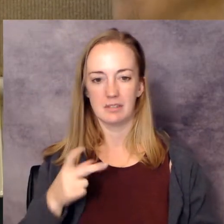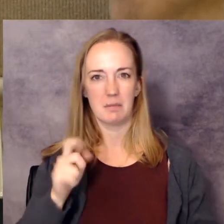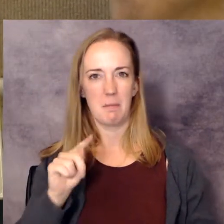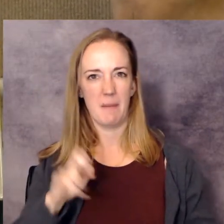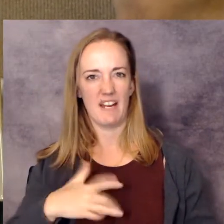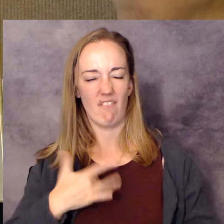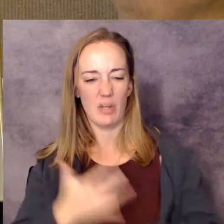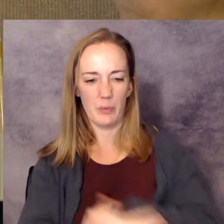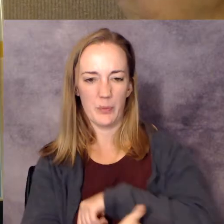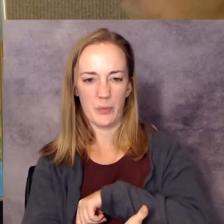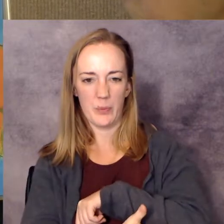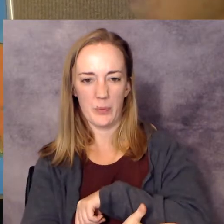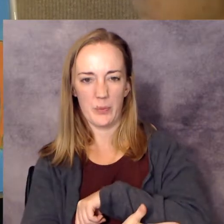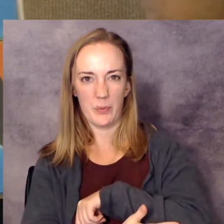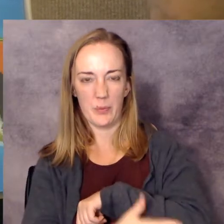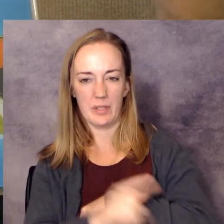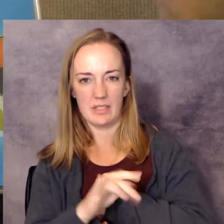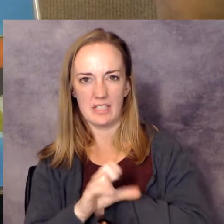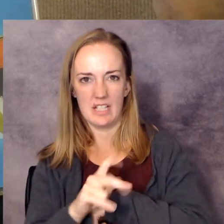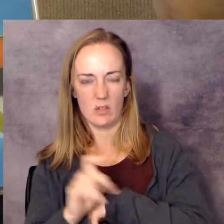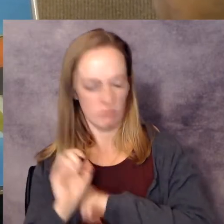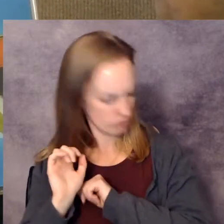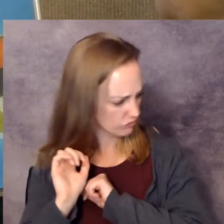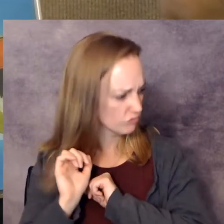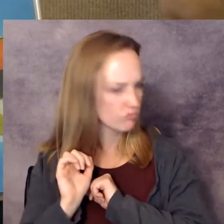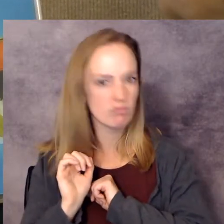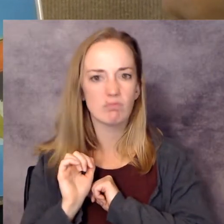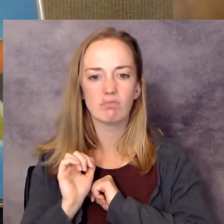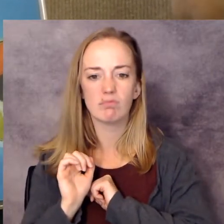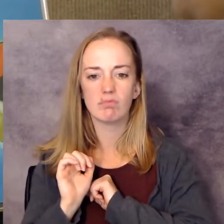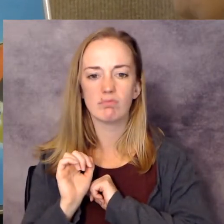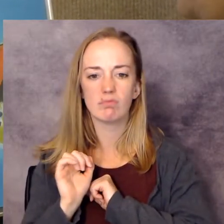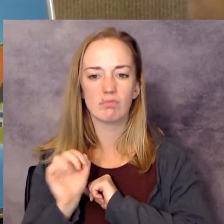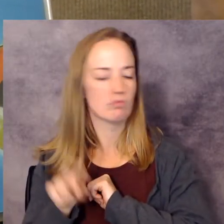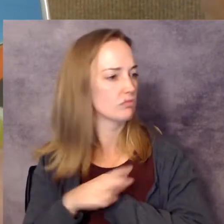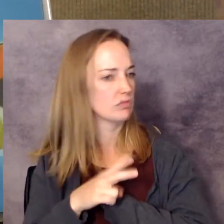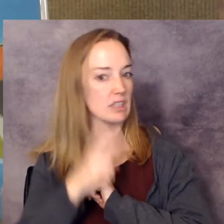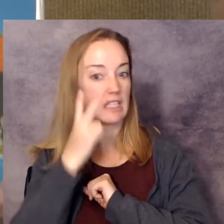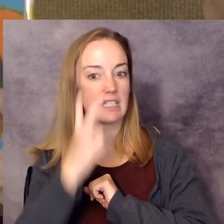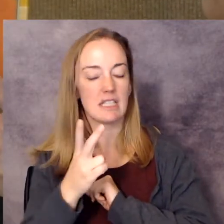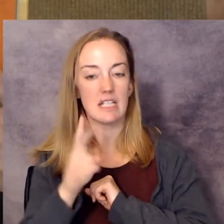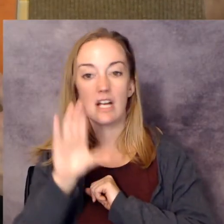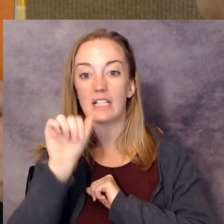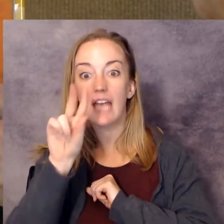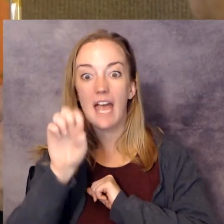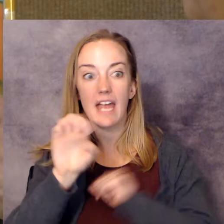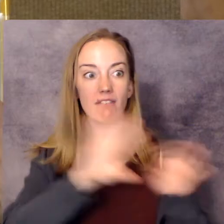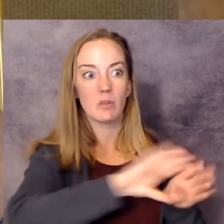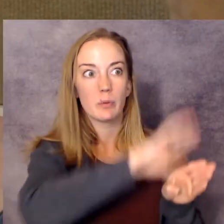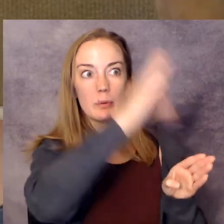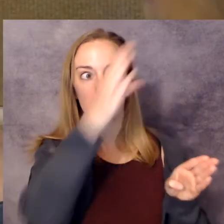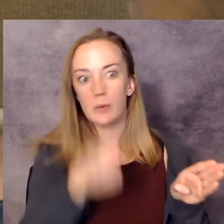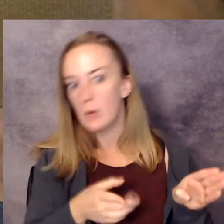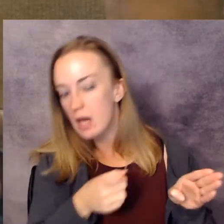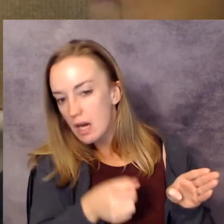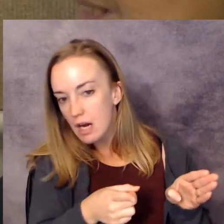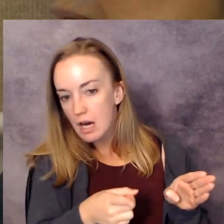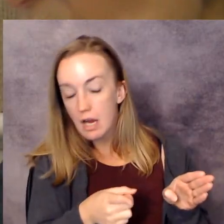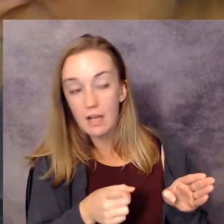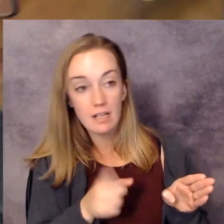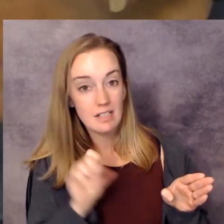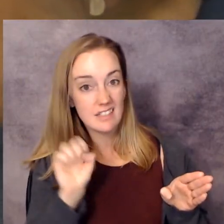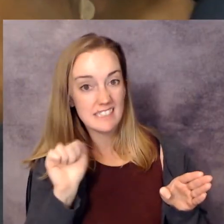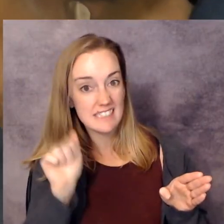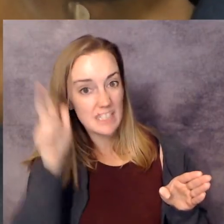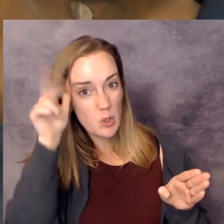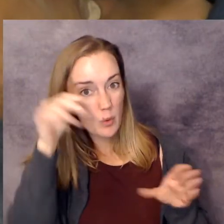Pete feels a tickle. What could it be? Pete turns around and he sees a cave. Is there a